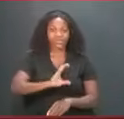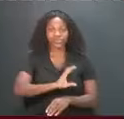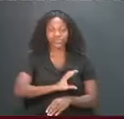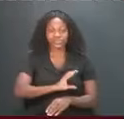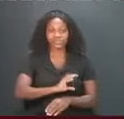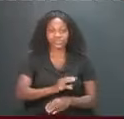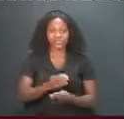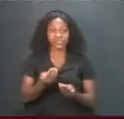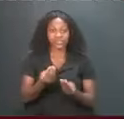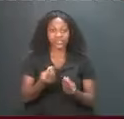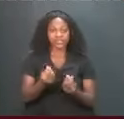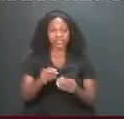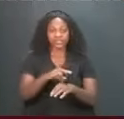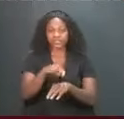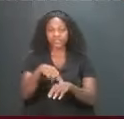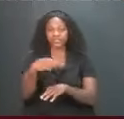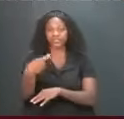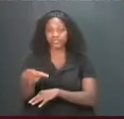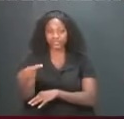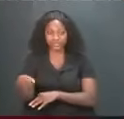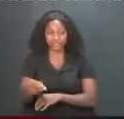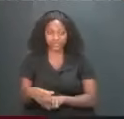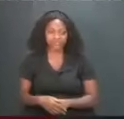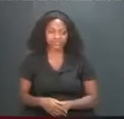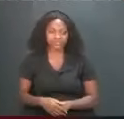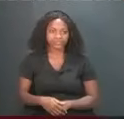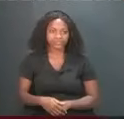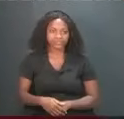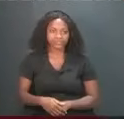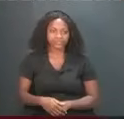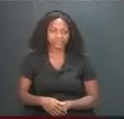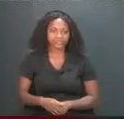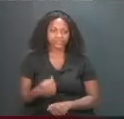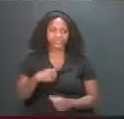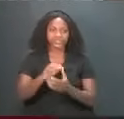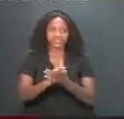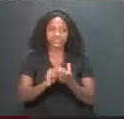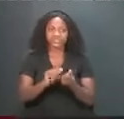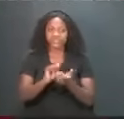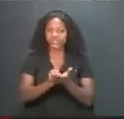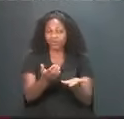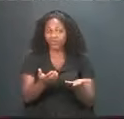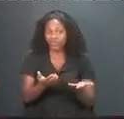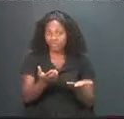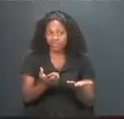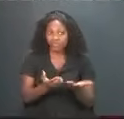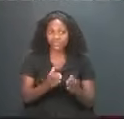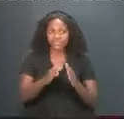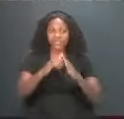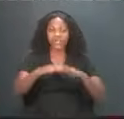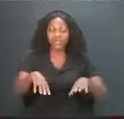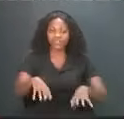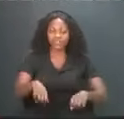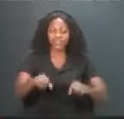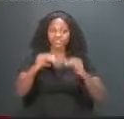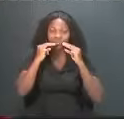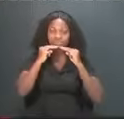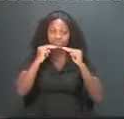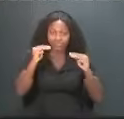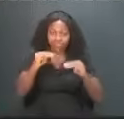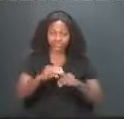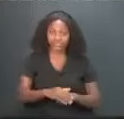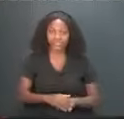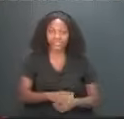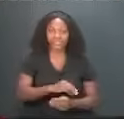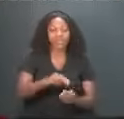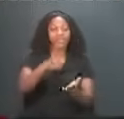and Natural Resources. And in doing so, Mr. Chairman, I want to call on this House to adopt this motion and